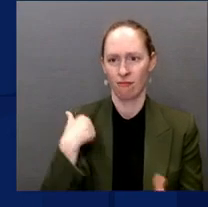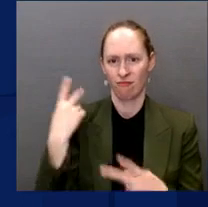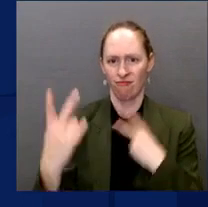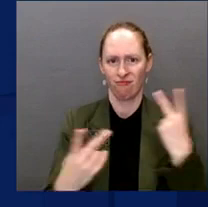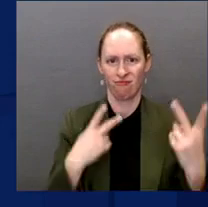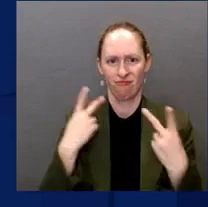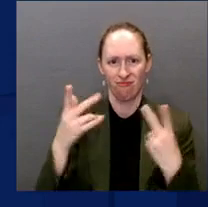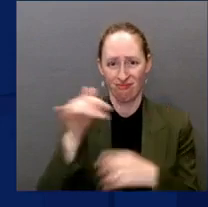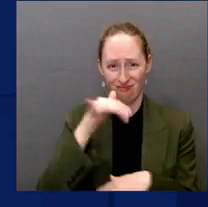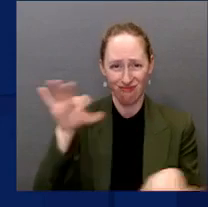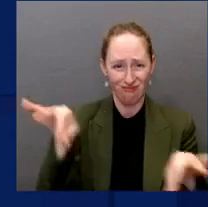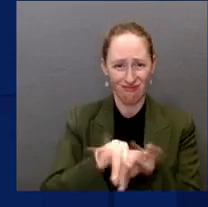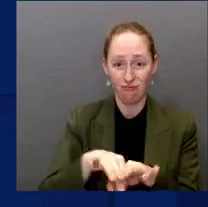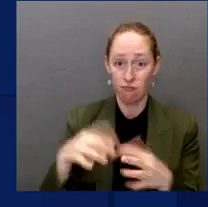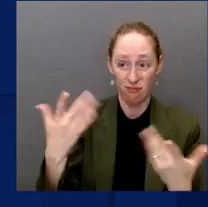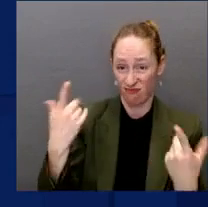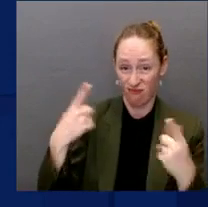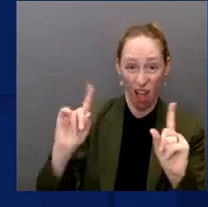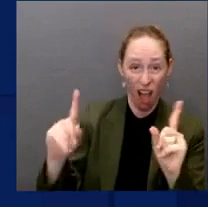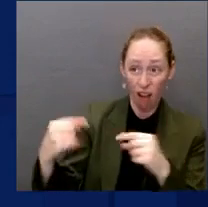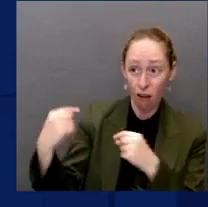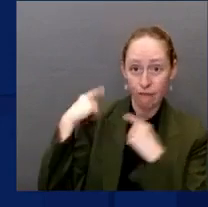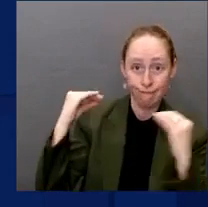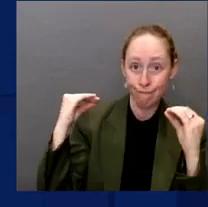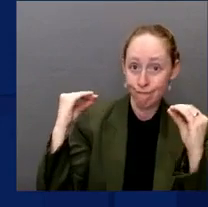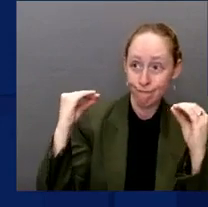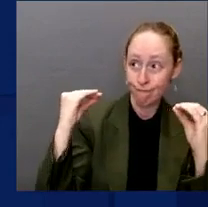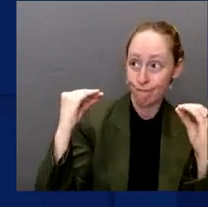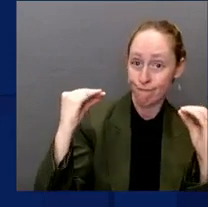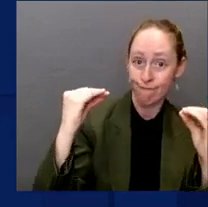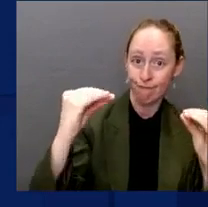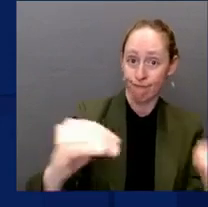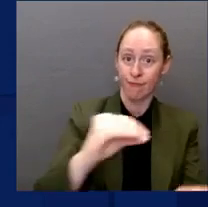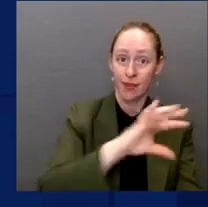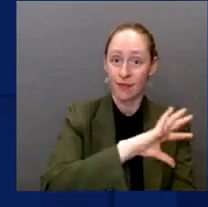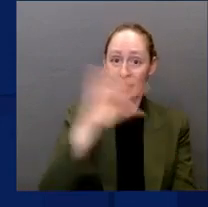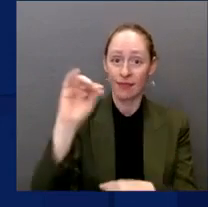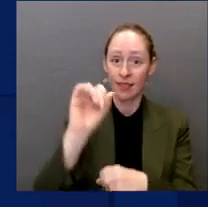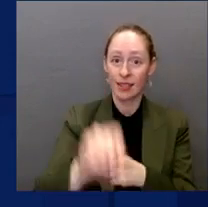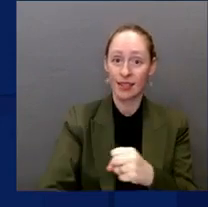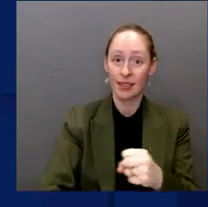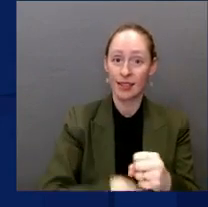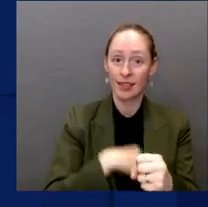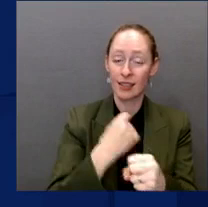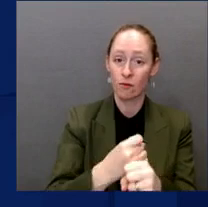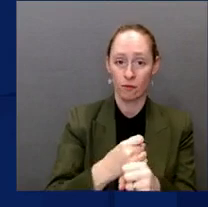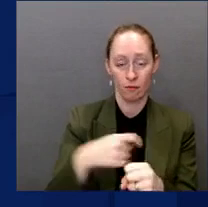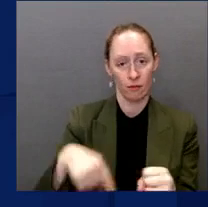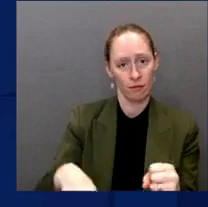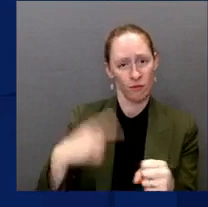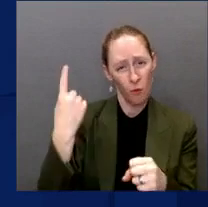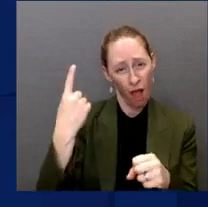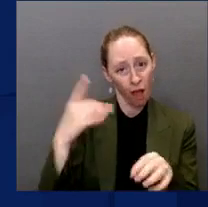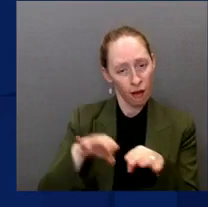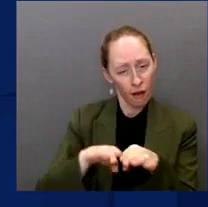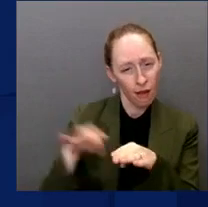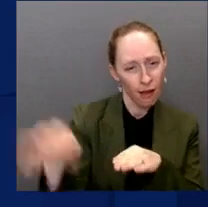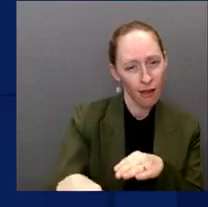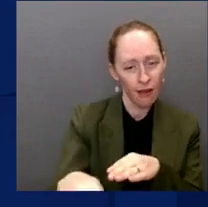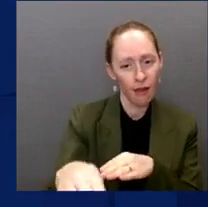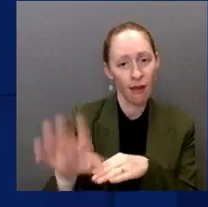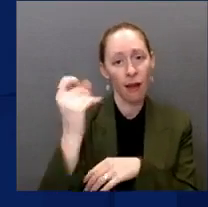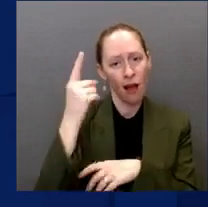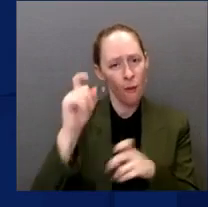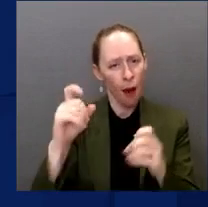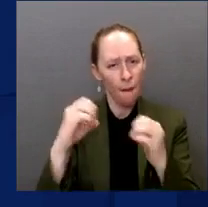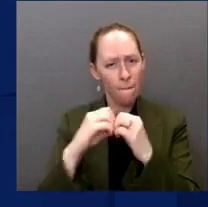today going in a new and meaningful, strong way so that we can fully meet this important moment for our